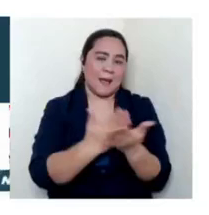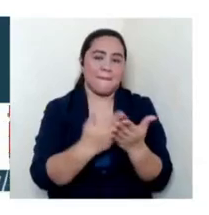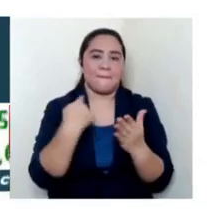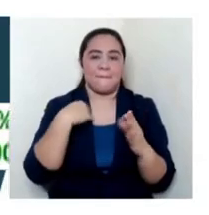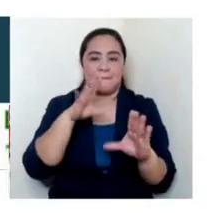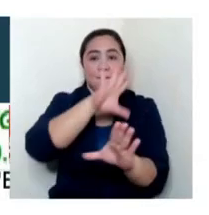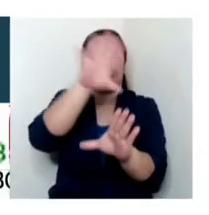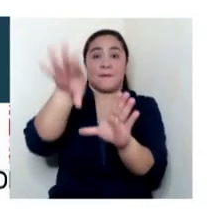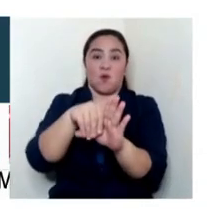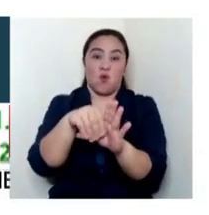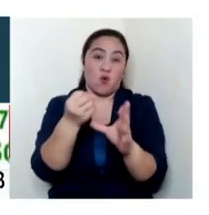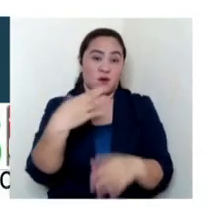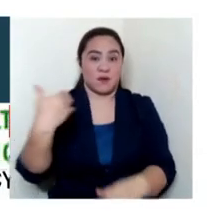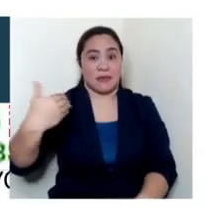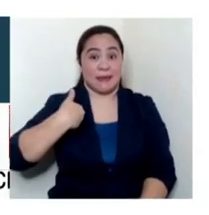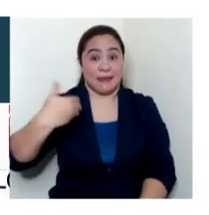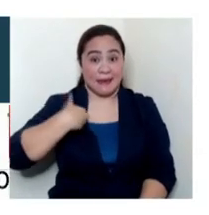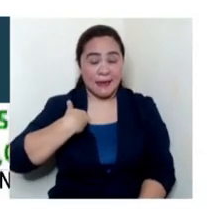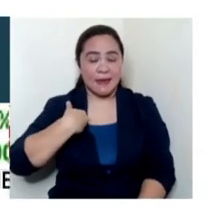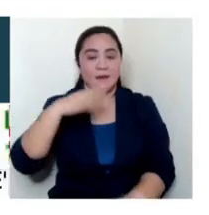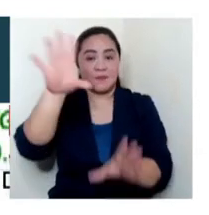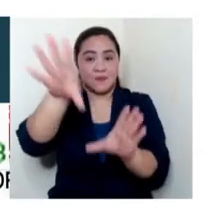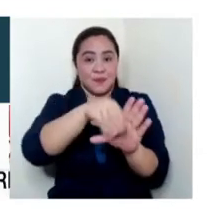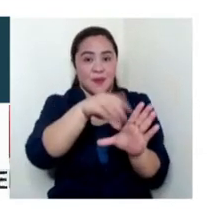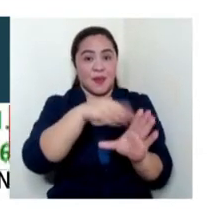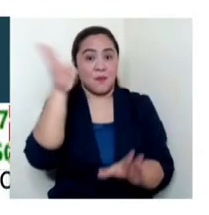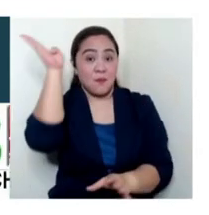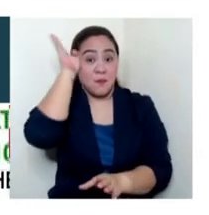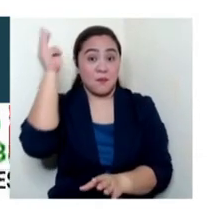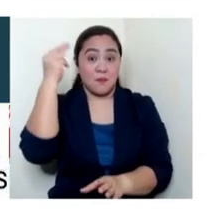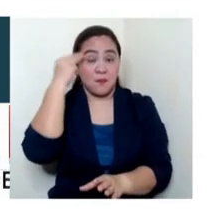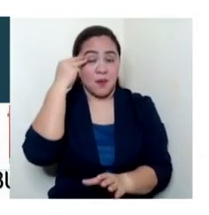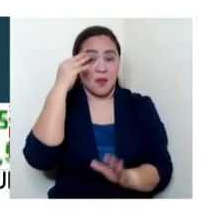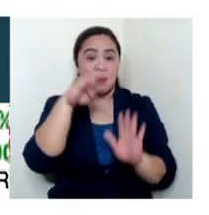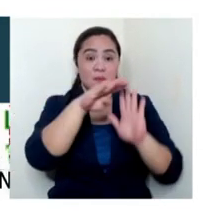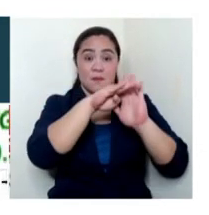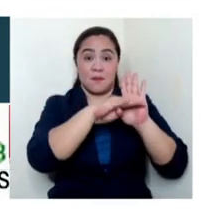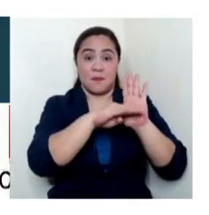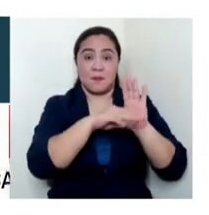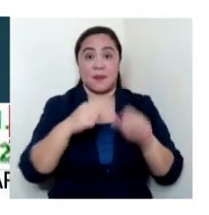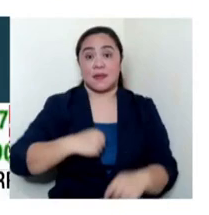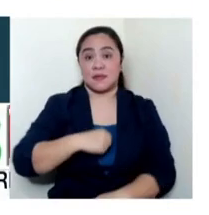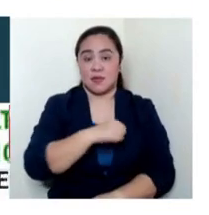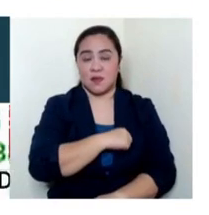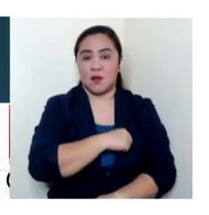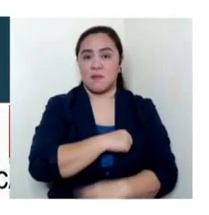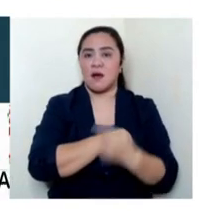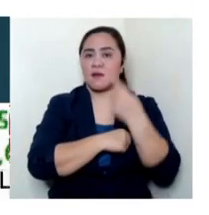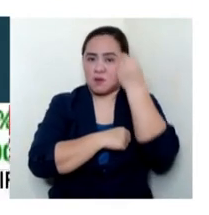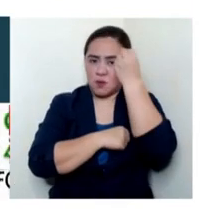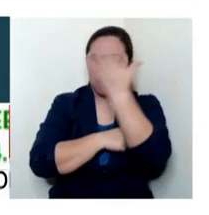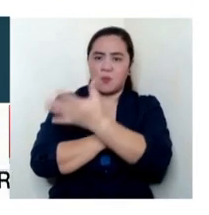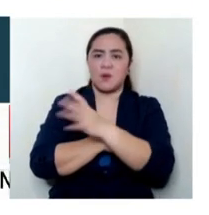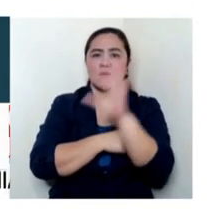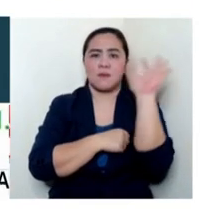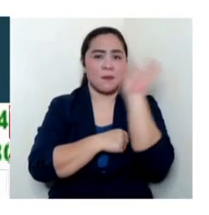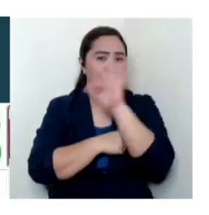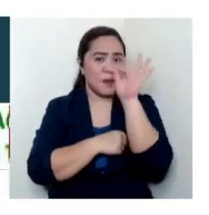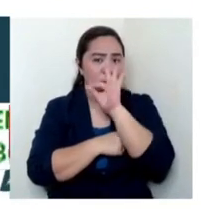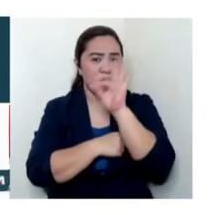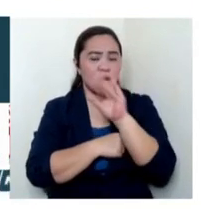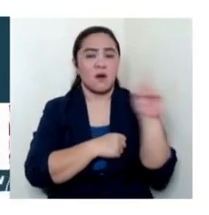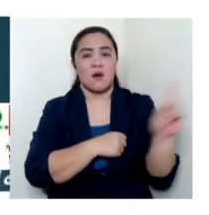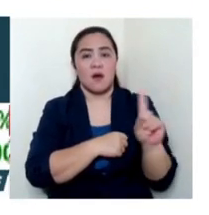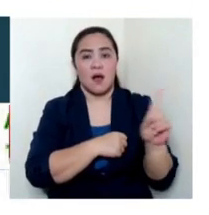yet officially, how can you assure the public that you will stand with the people and that